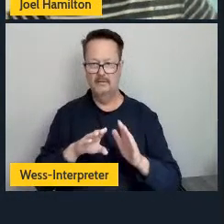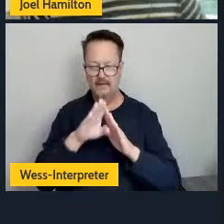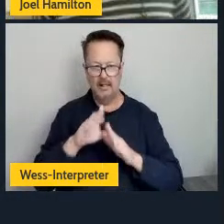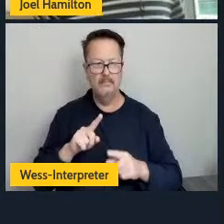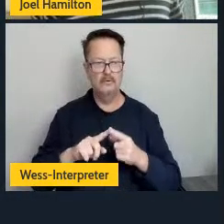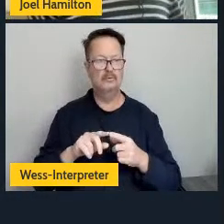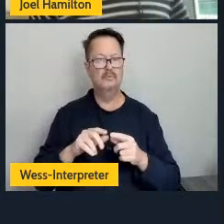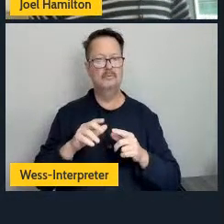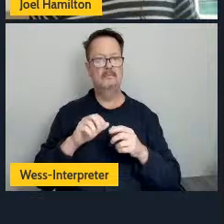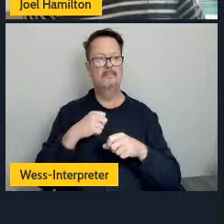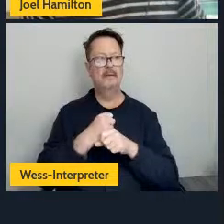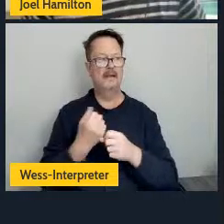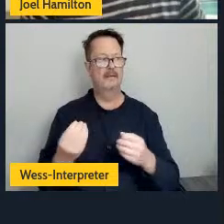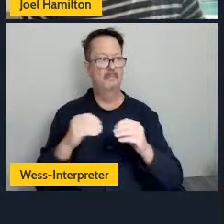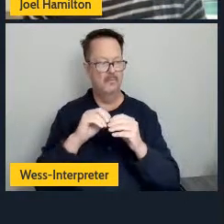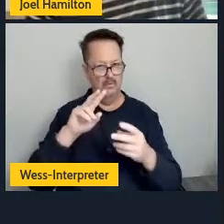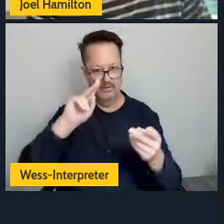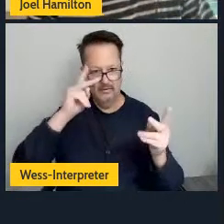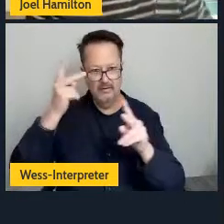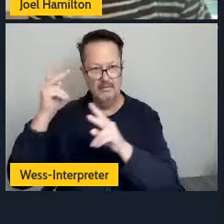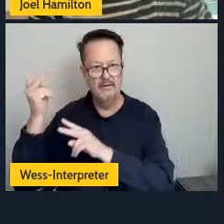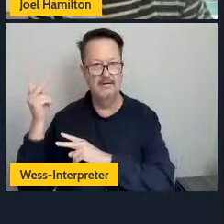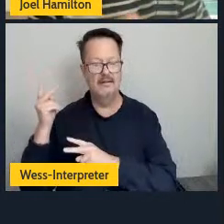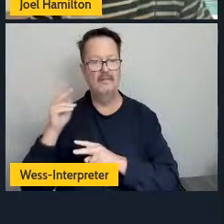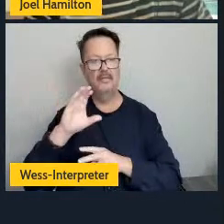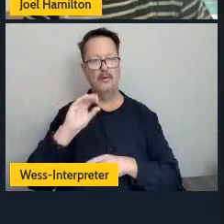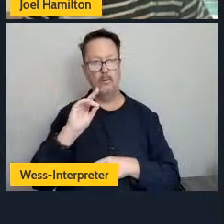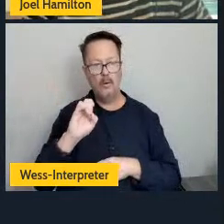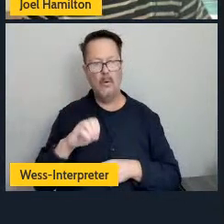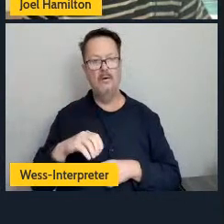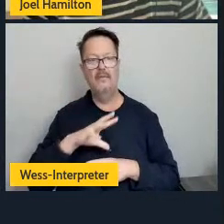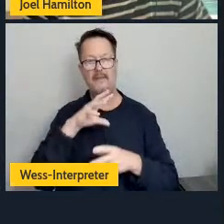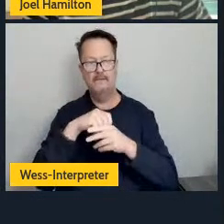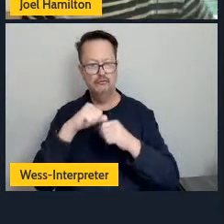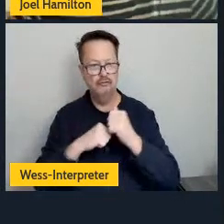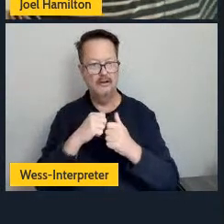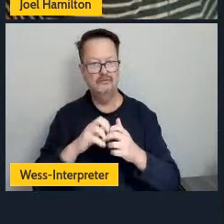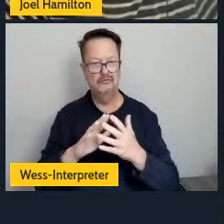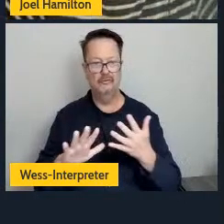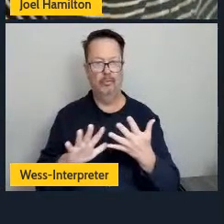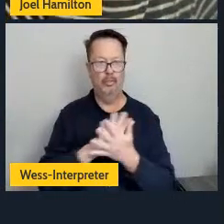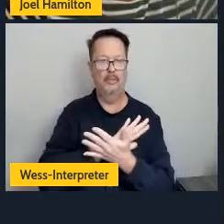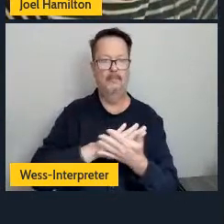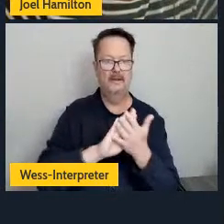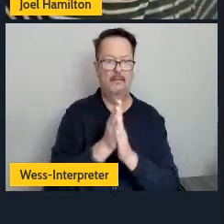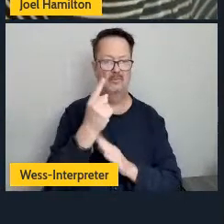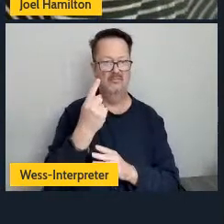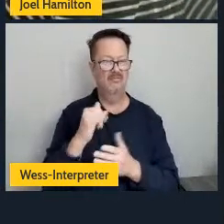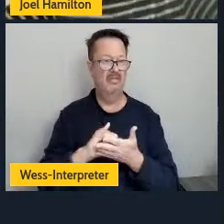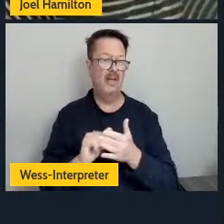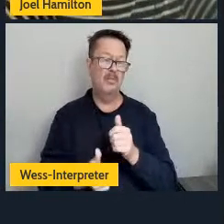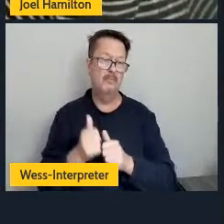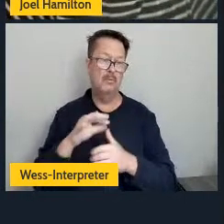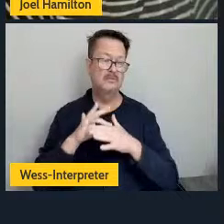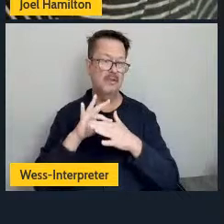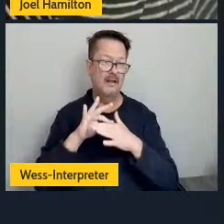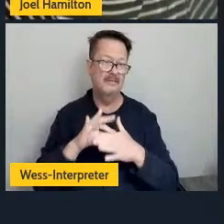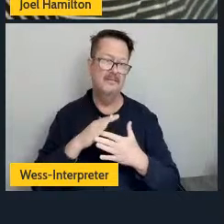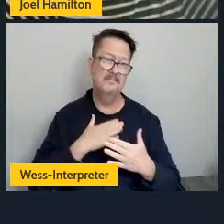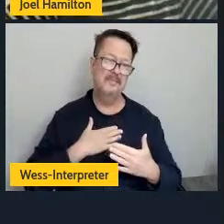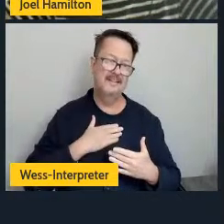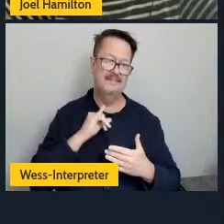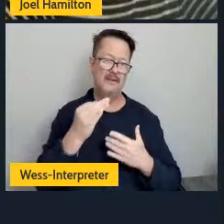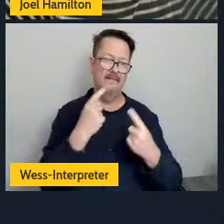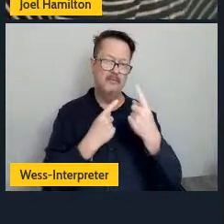line further and to essentially allow their code and their infrastructure to become one. And yeah, that's pretty much all the main content. Do please, if you have